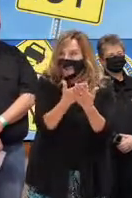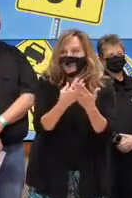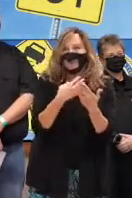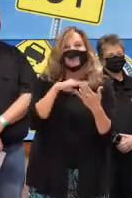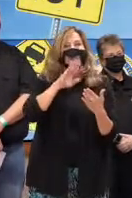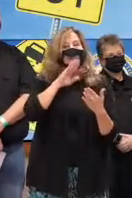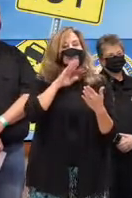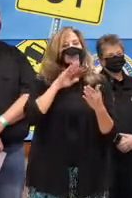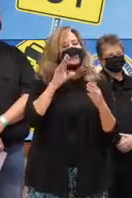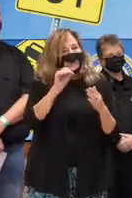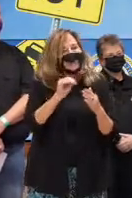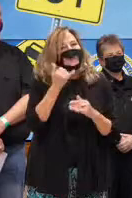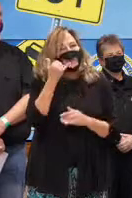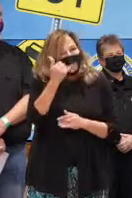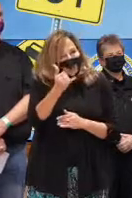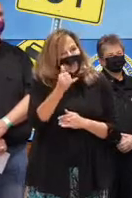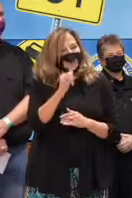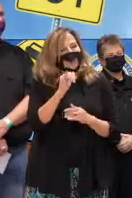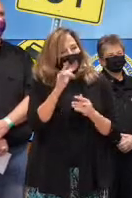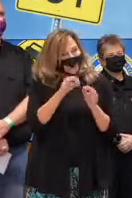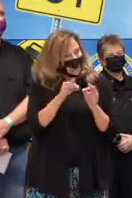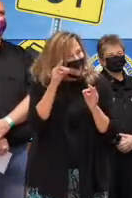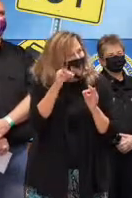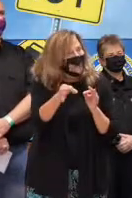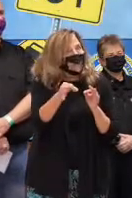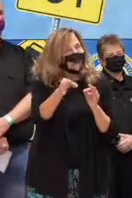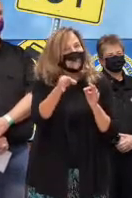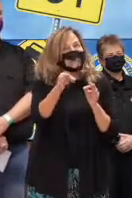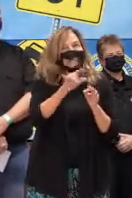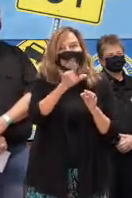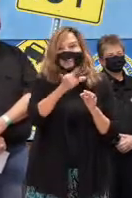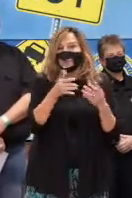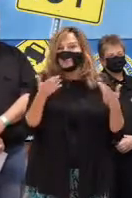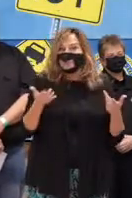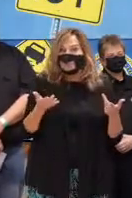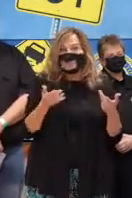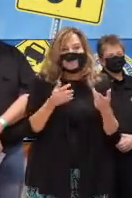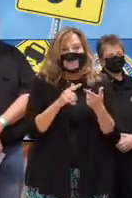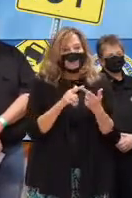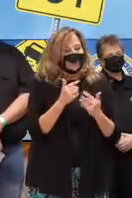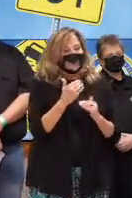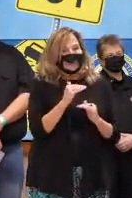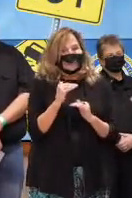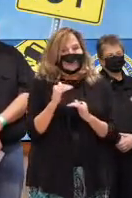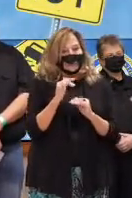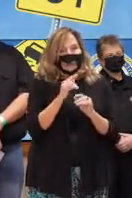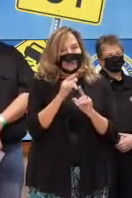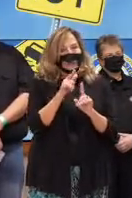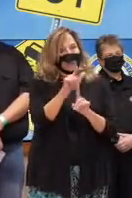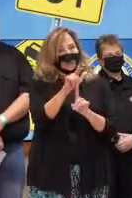specifically, that's because, for example, if there are delays, there is limited capacity at the